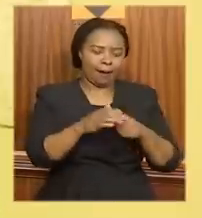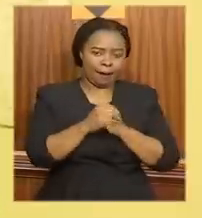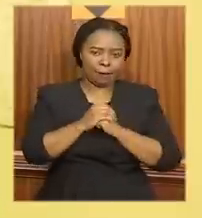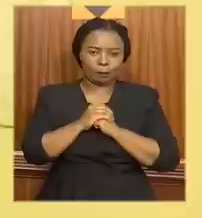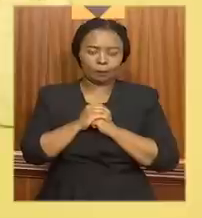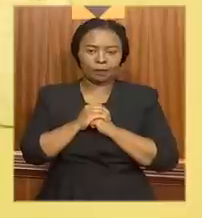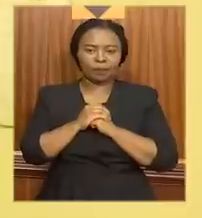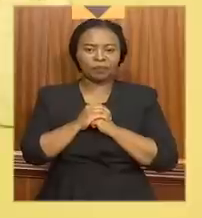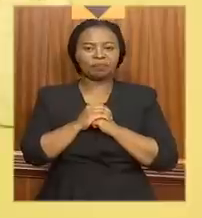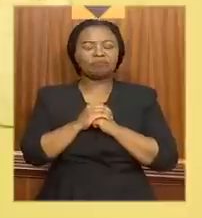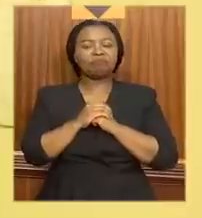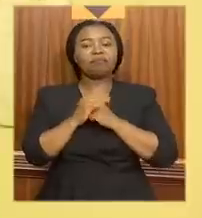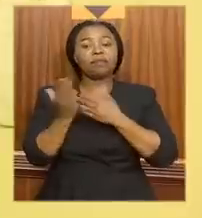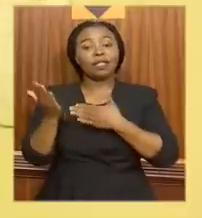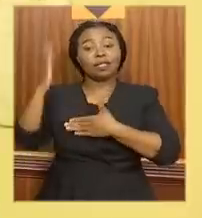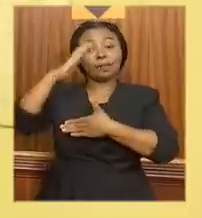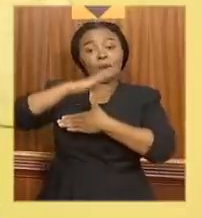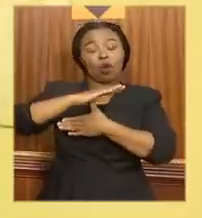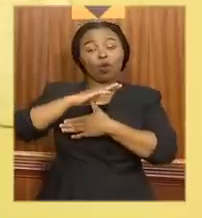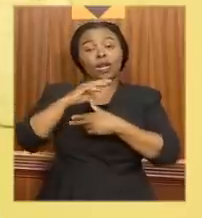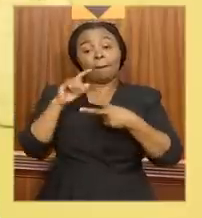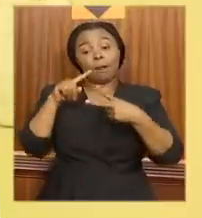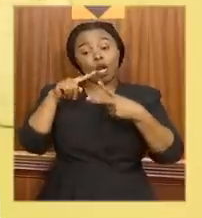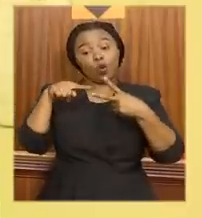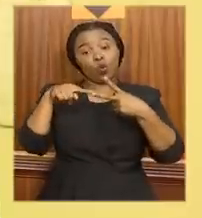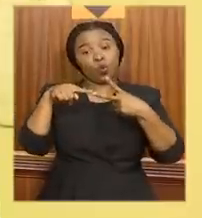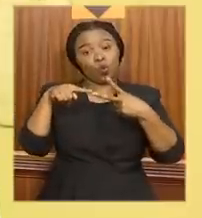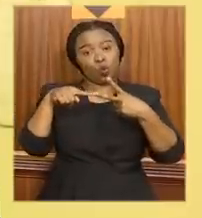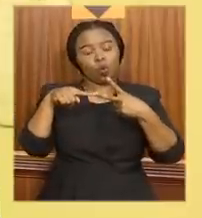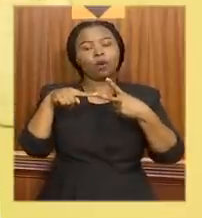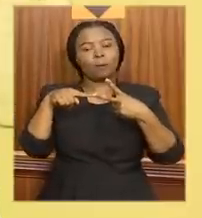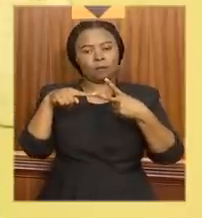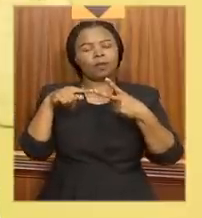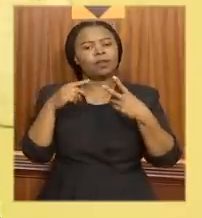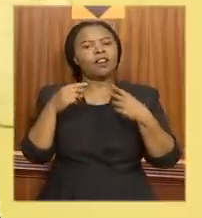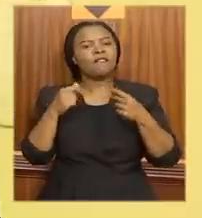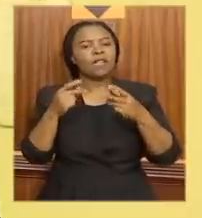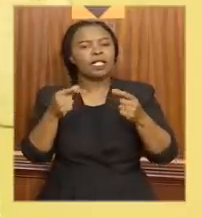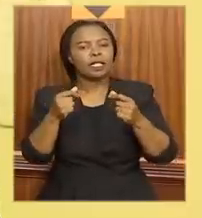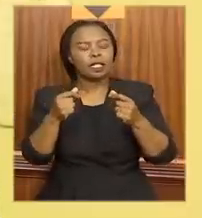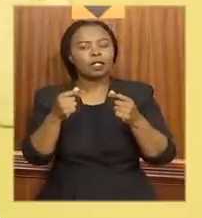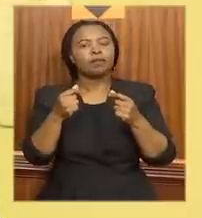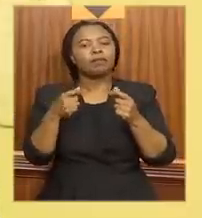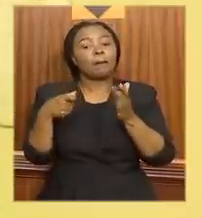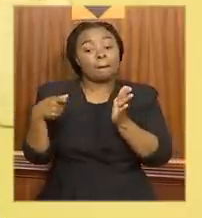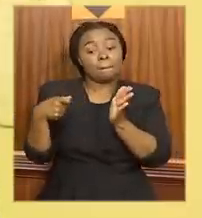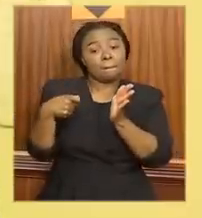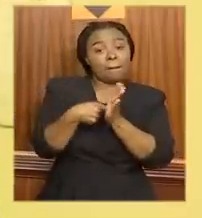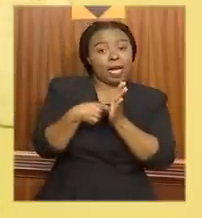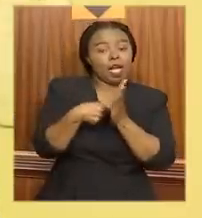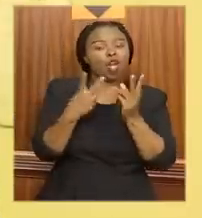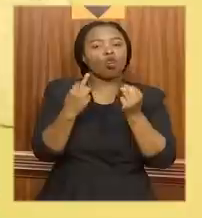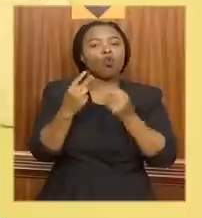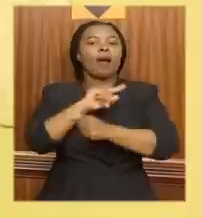Our second priority is therefore to accelerate the procurement of new capacity